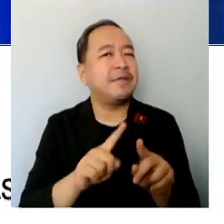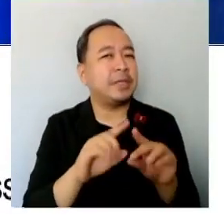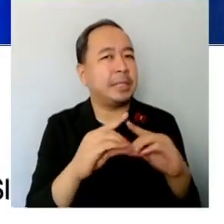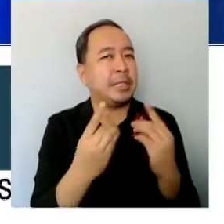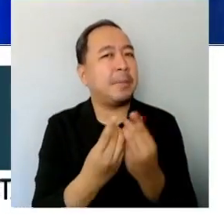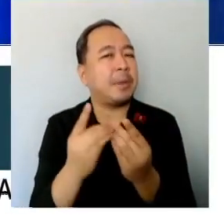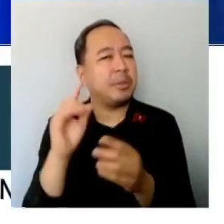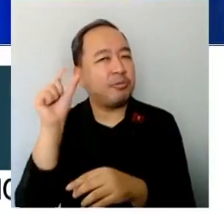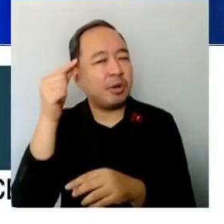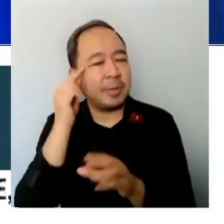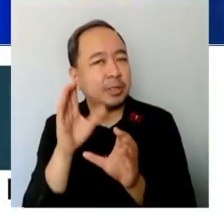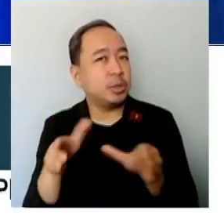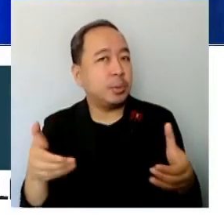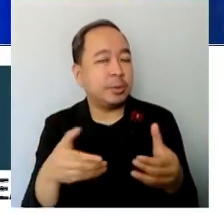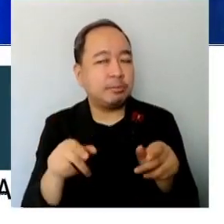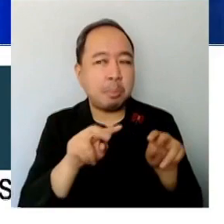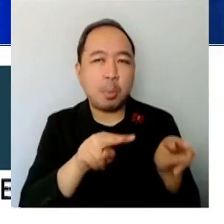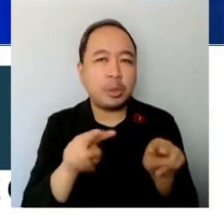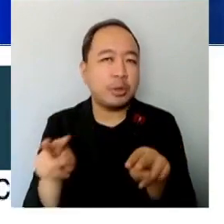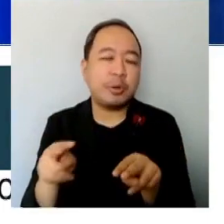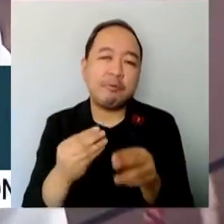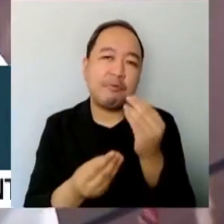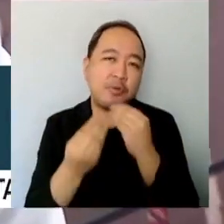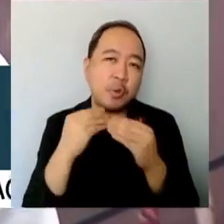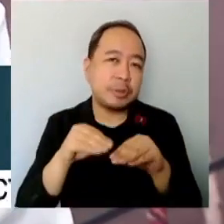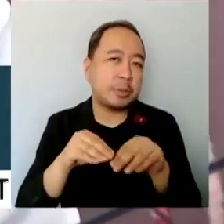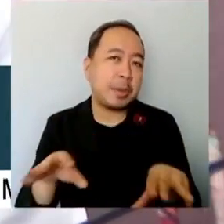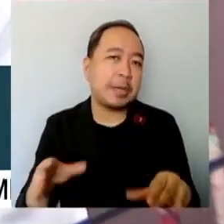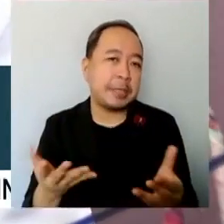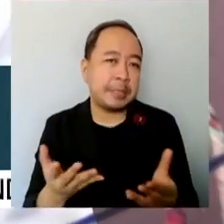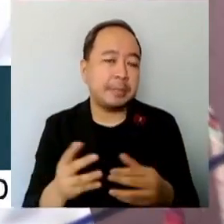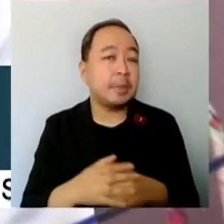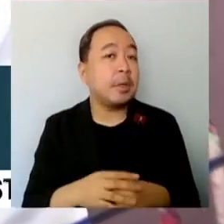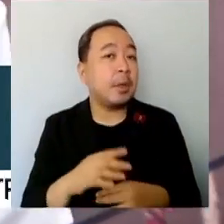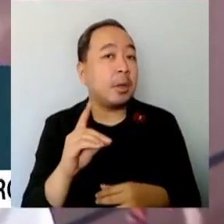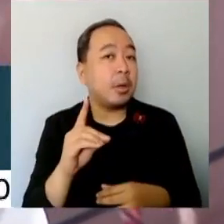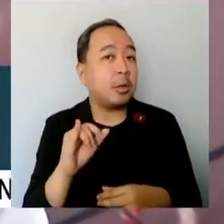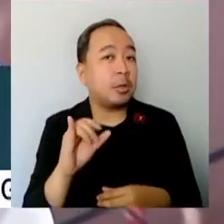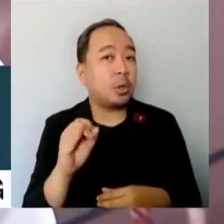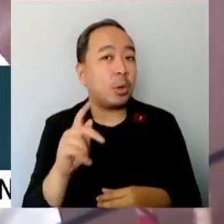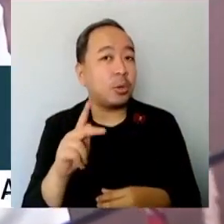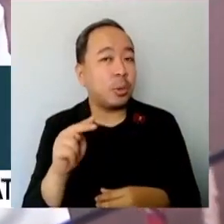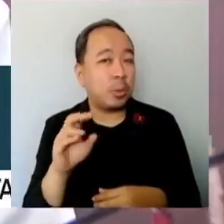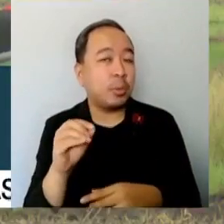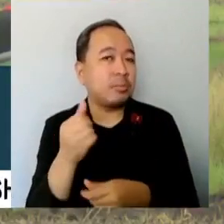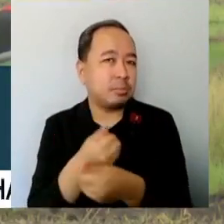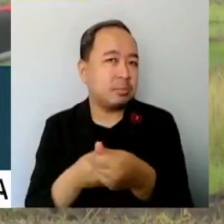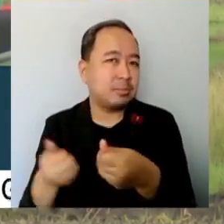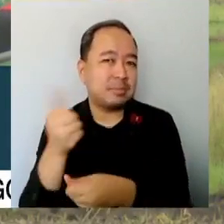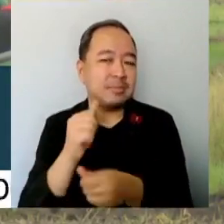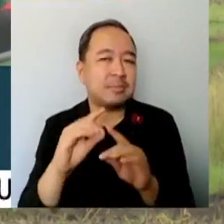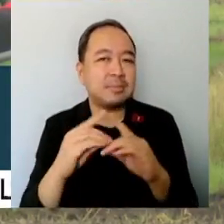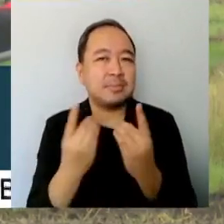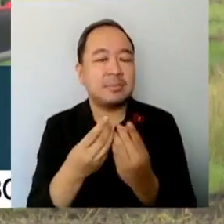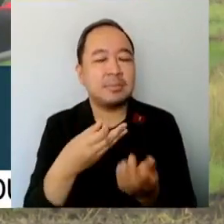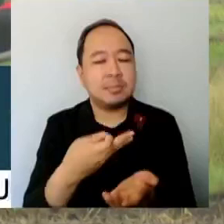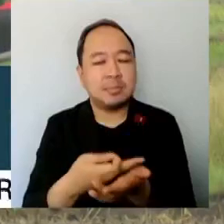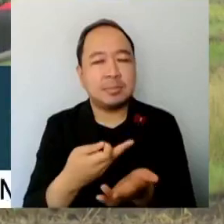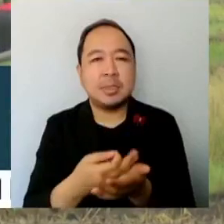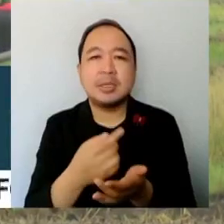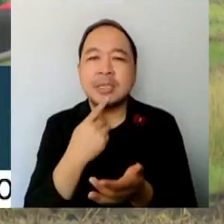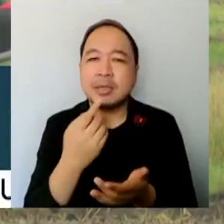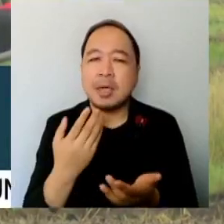supply in the country. Finance Secretary Benjamin Diokno says he will be the committee's head, with NEDA Secretary Arsenio Balisacan